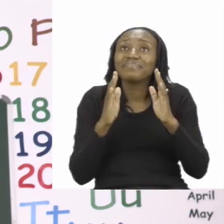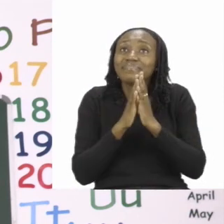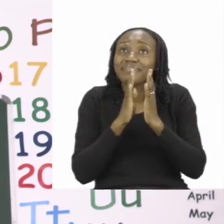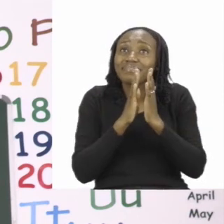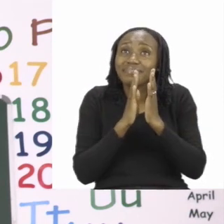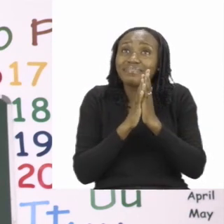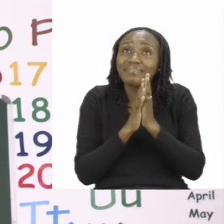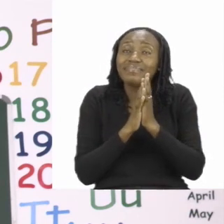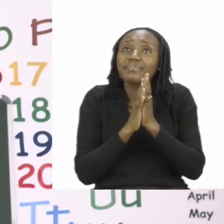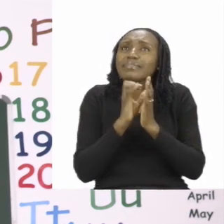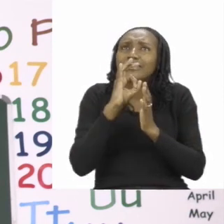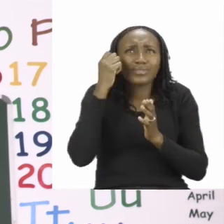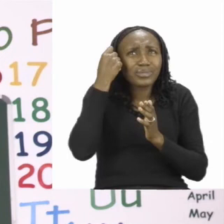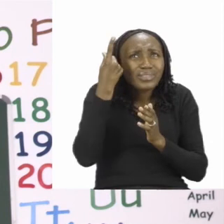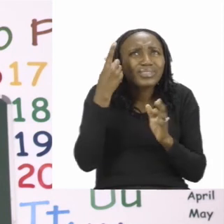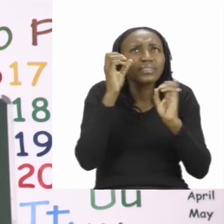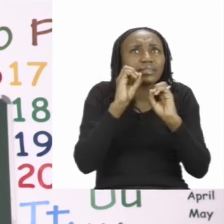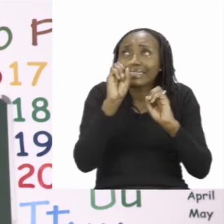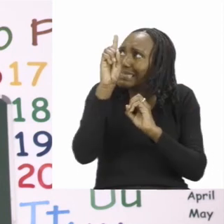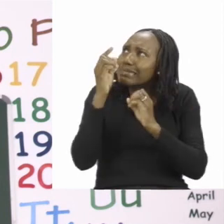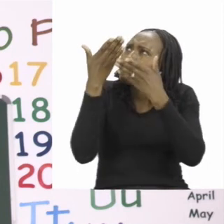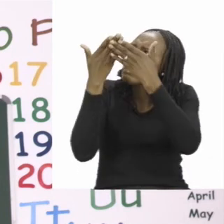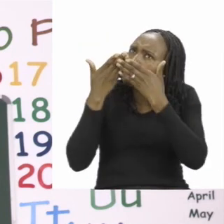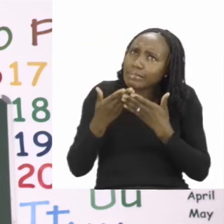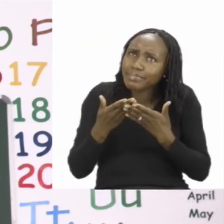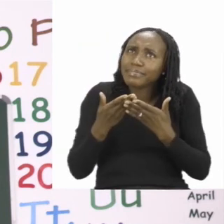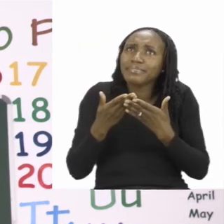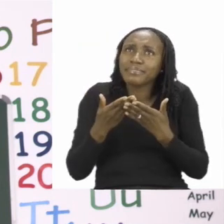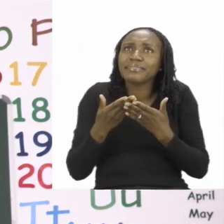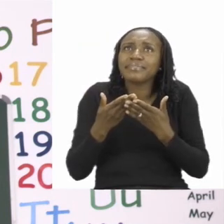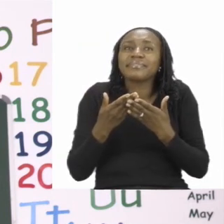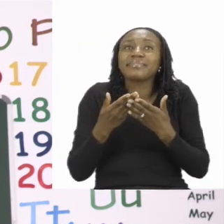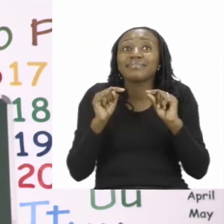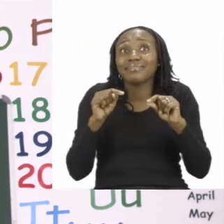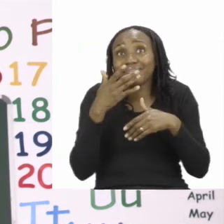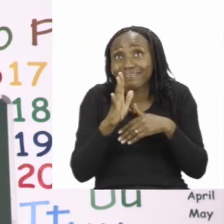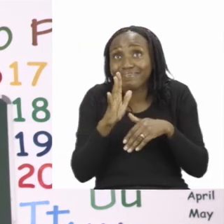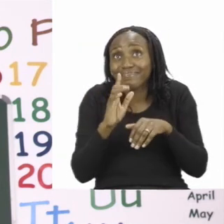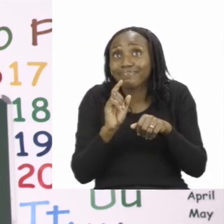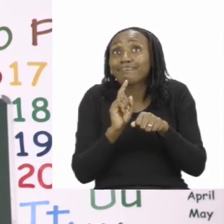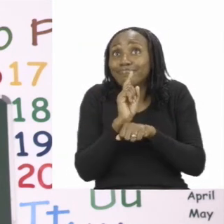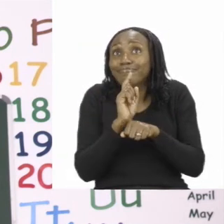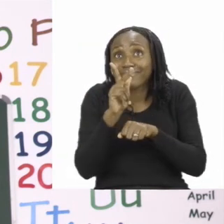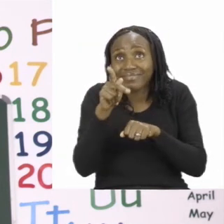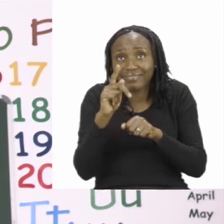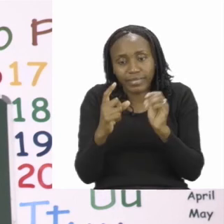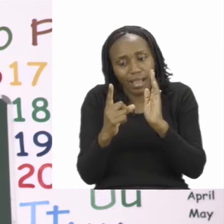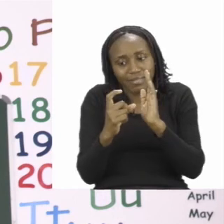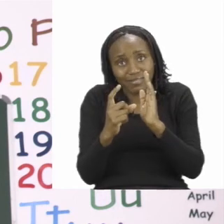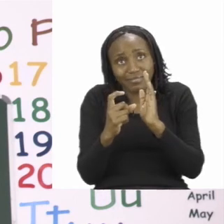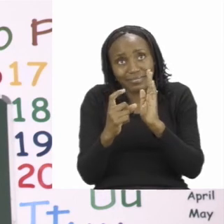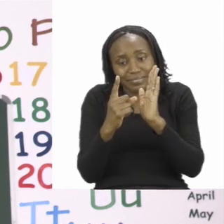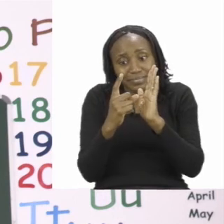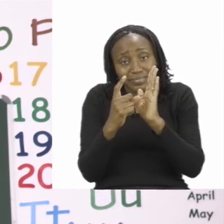important for you to ask for help if you're not sure what to do. So now that we are done, we need to sanitize. So we take